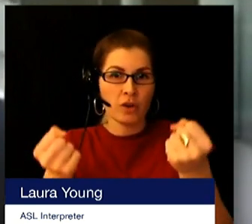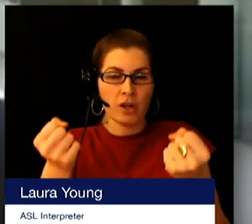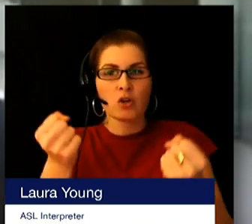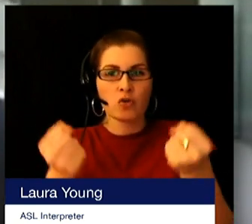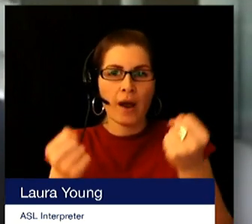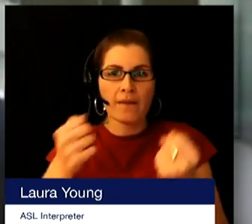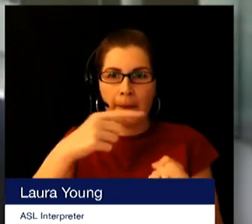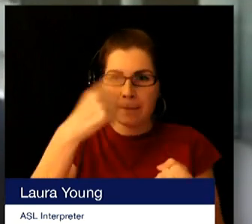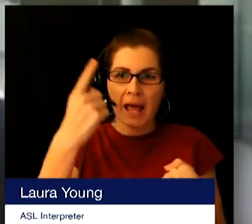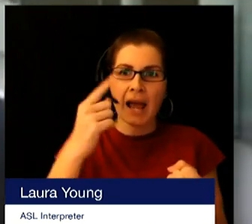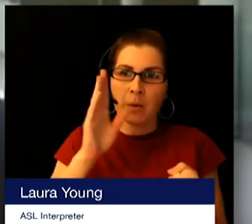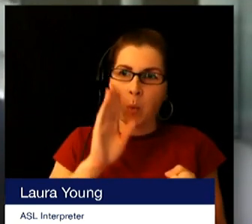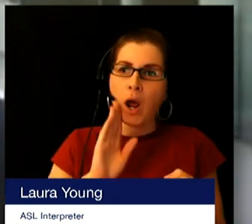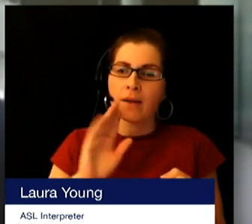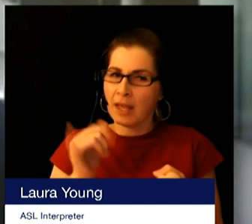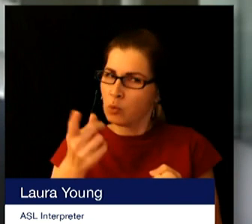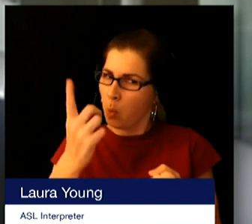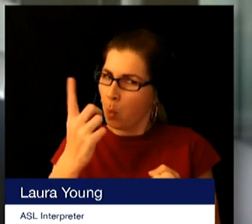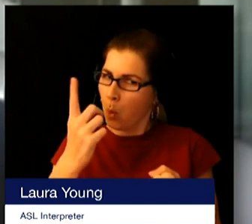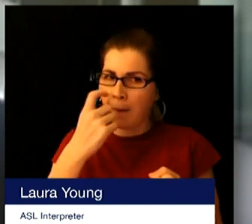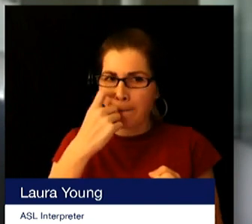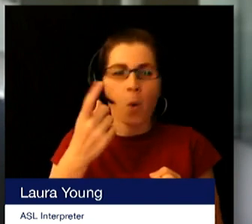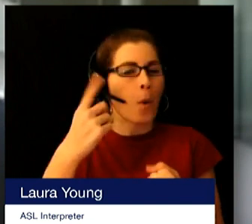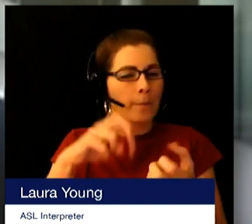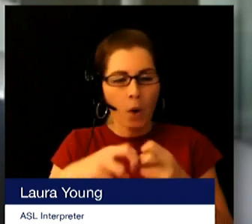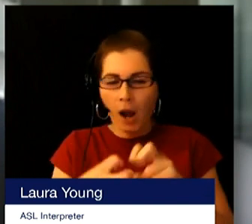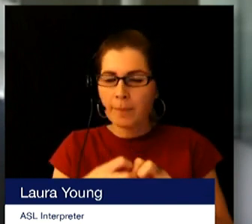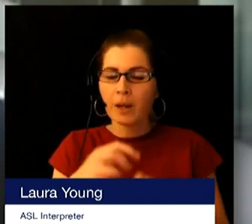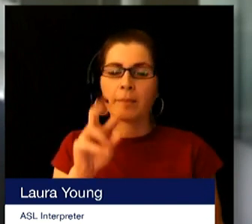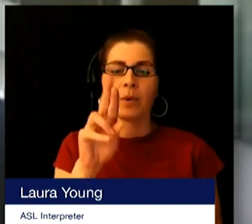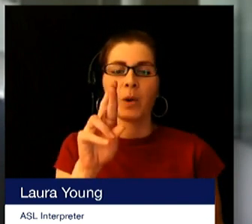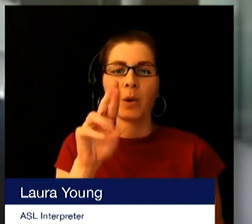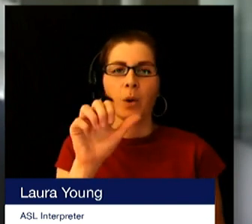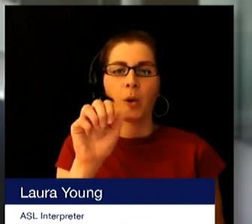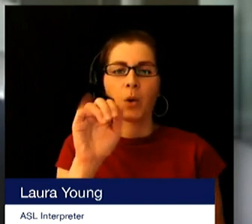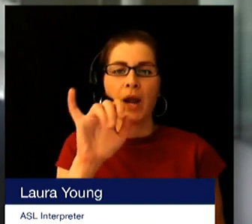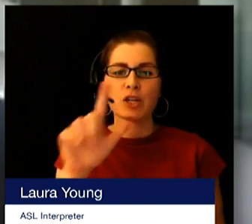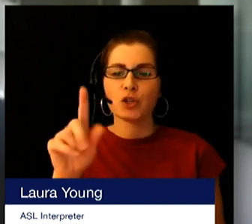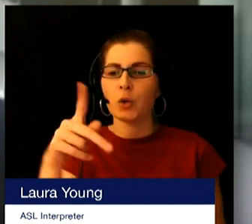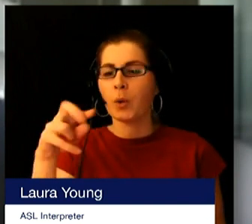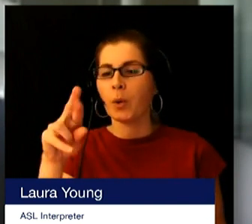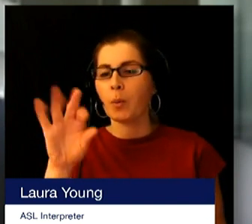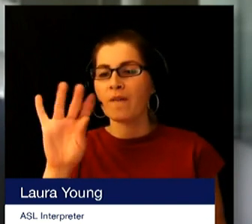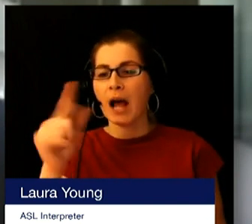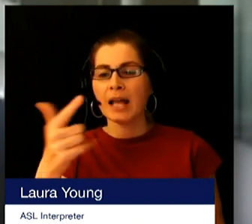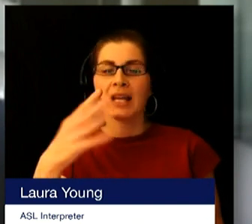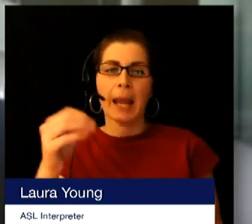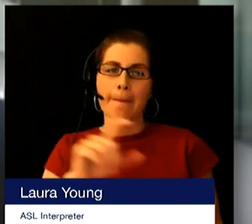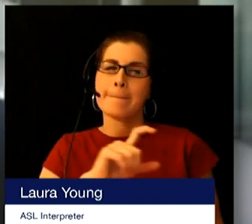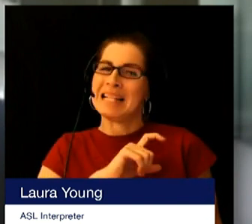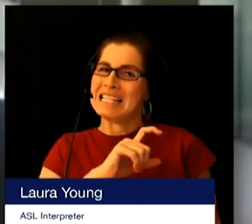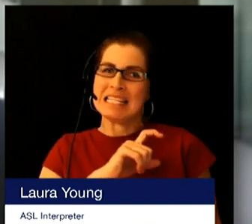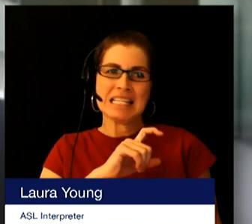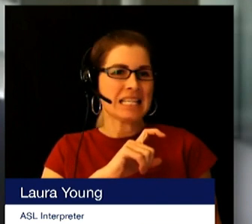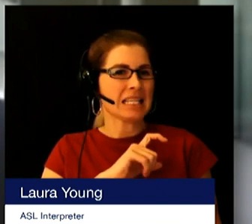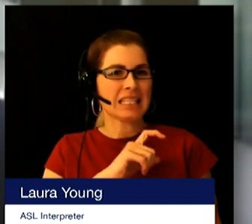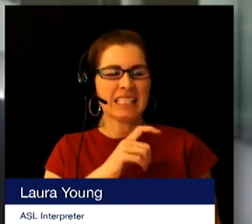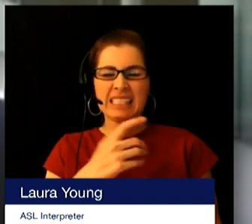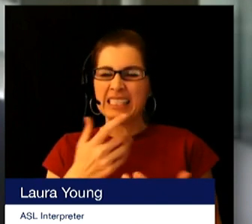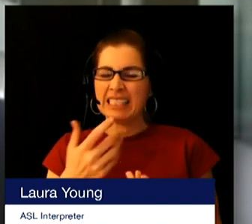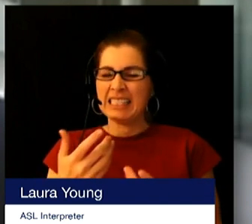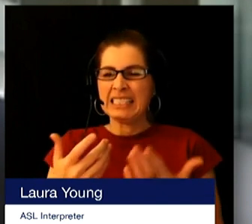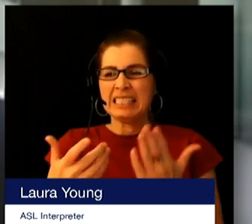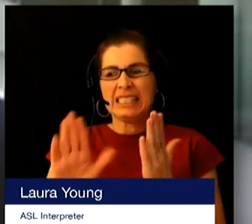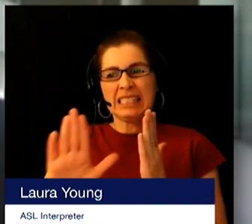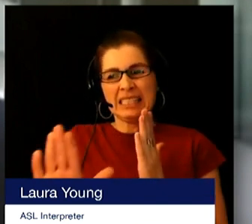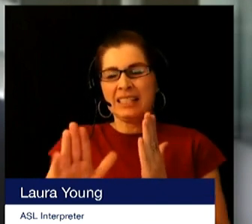serious problem in this country. We know that racial profiling and discriminatory police tactics dramatically